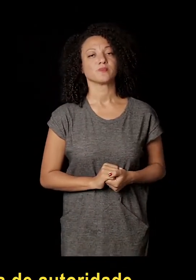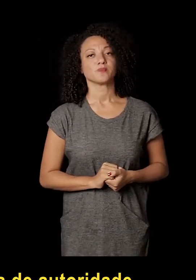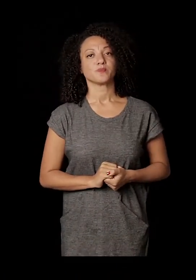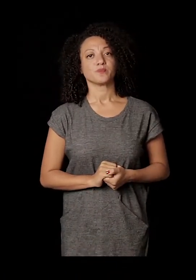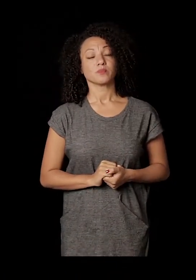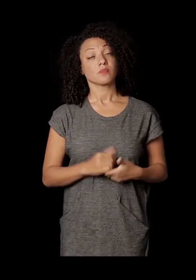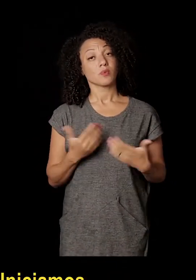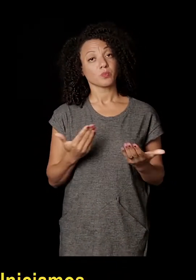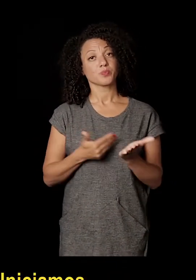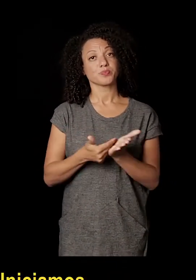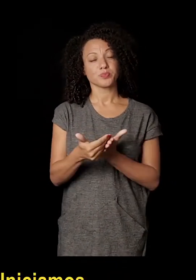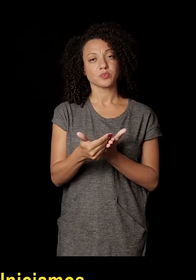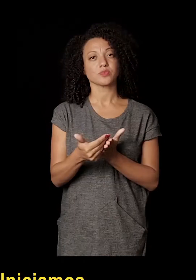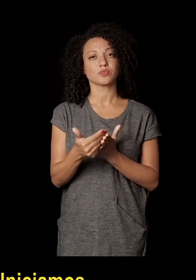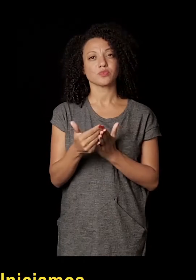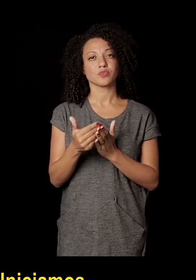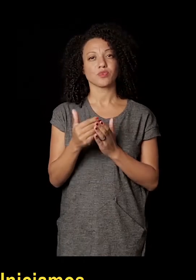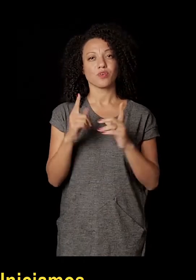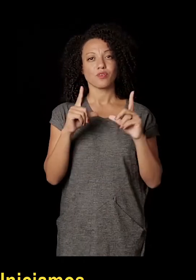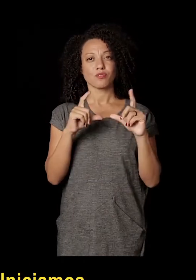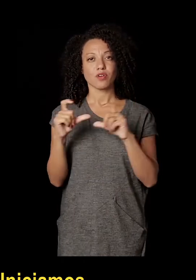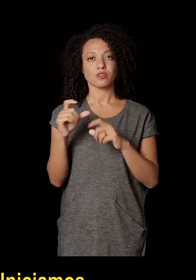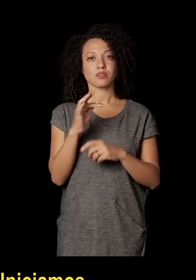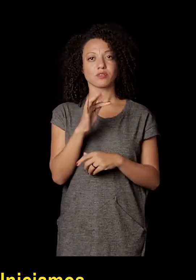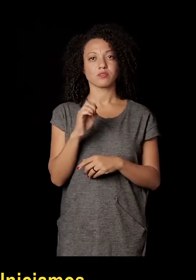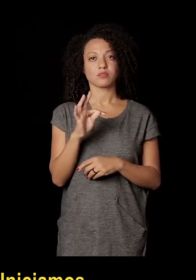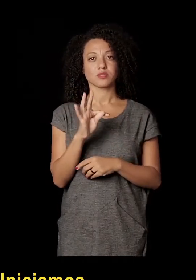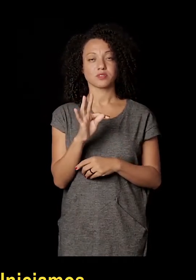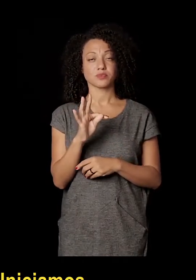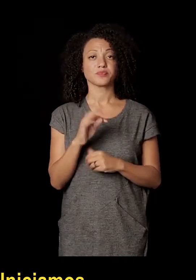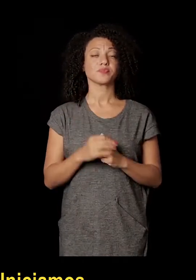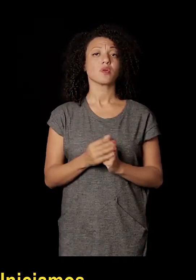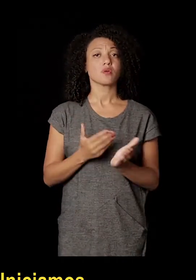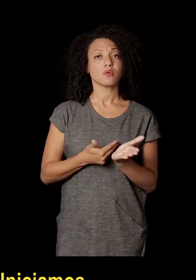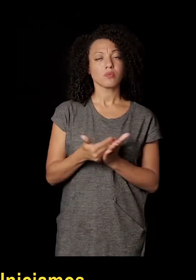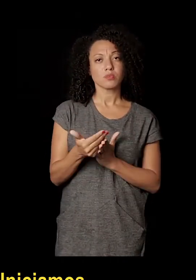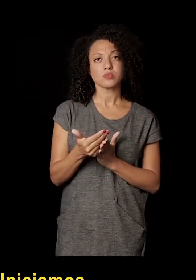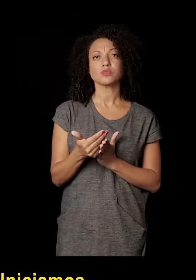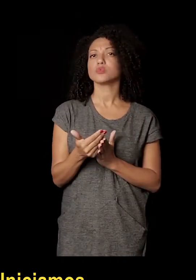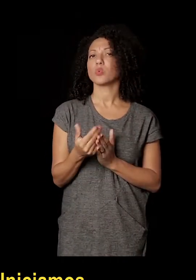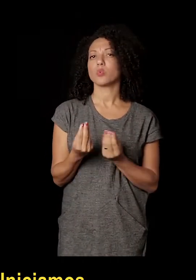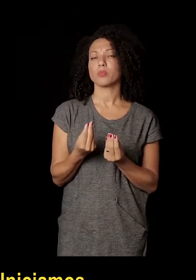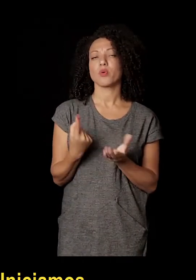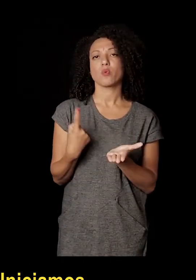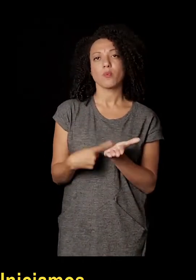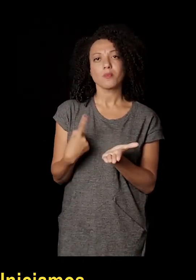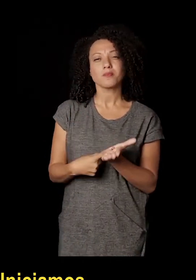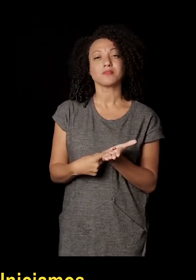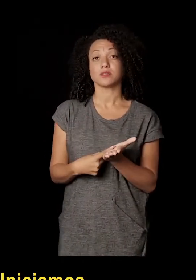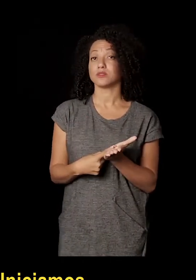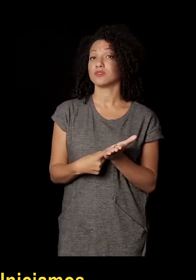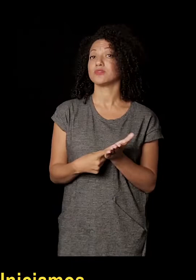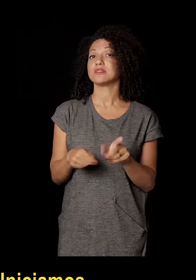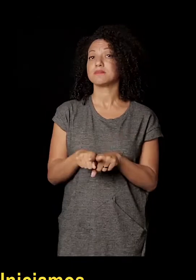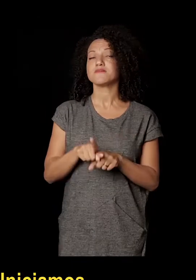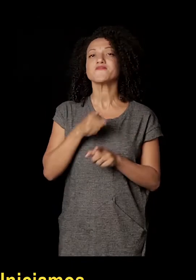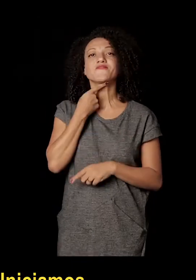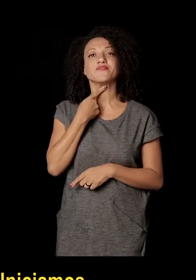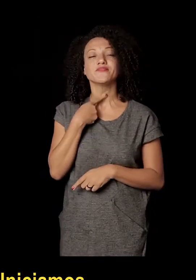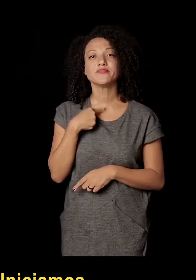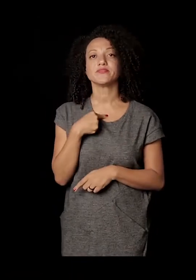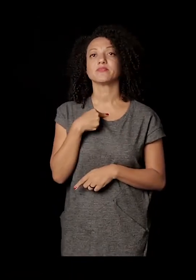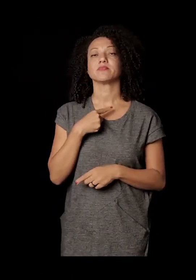authenticity. So we started PhotoFest. We started out of a commitment and a